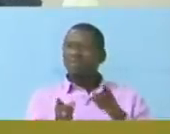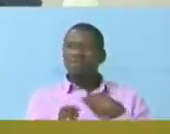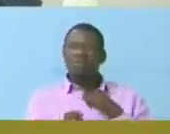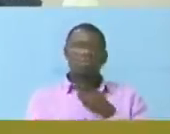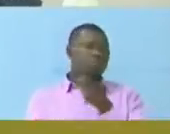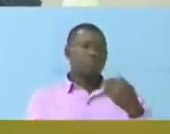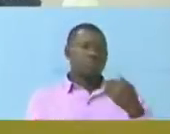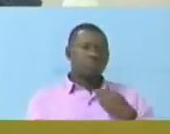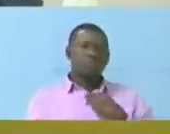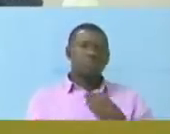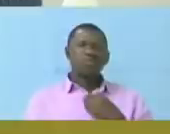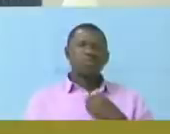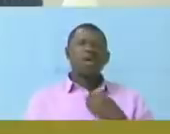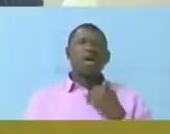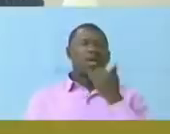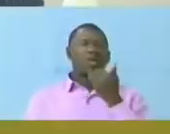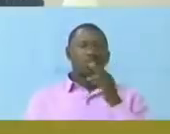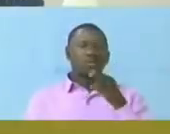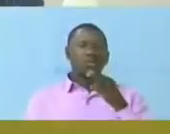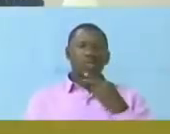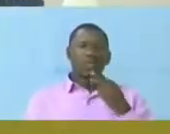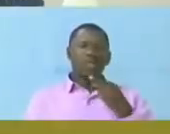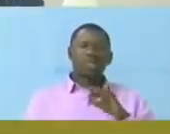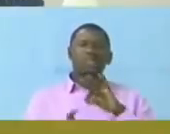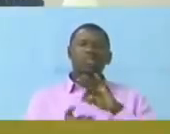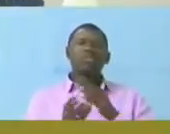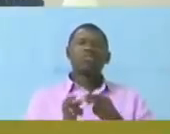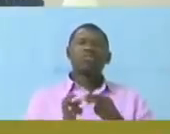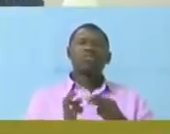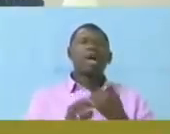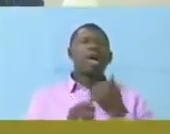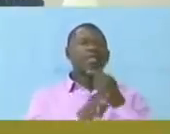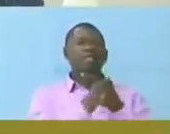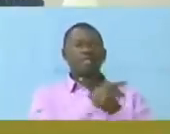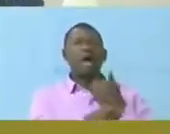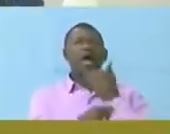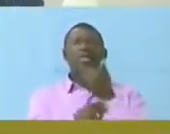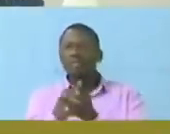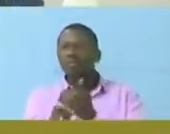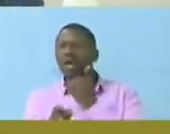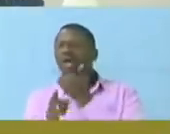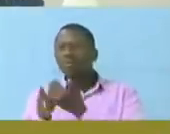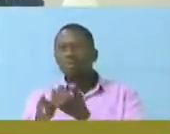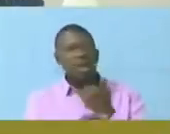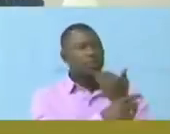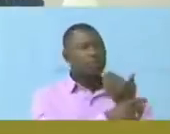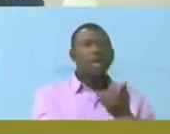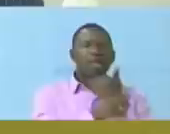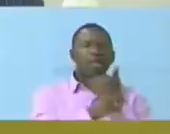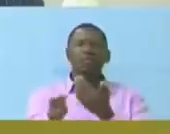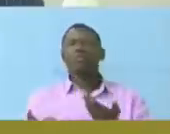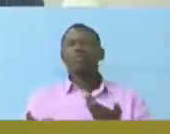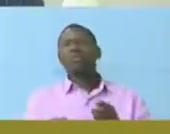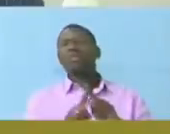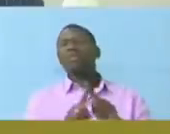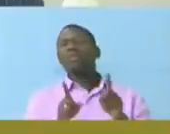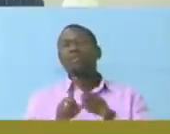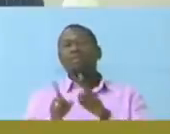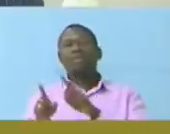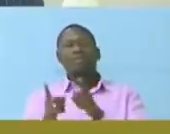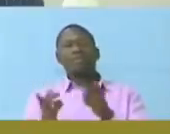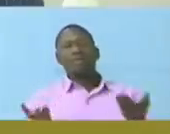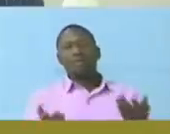be kanin dangi tenten da kafo ke he sam ke sa unni sanyi doni ninga nyinyi ninga nyinyi. Nte ma manda tulo mele na kanin duwe fulo mole